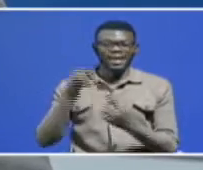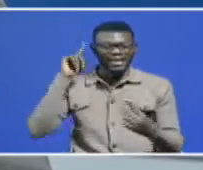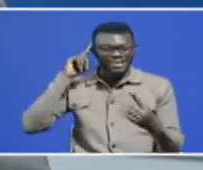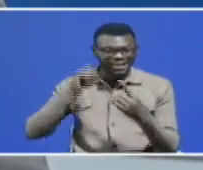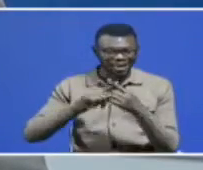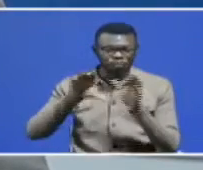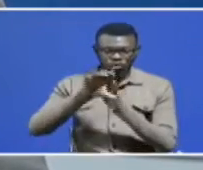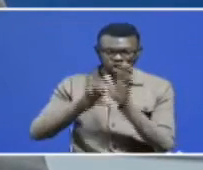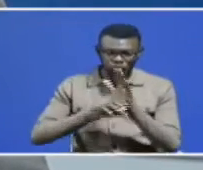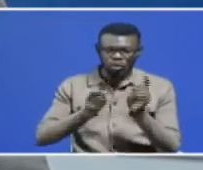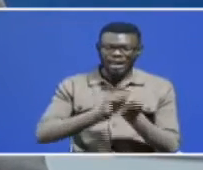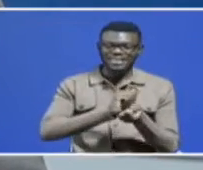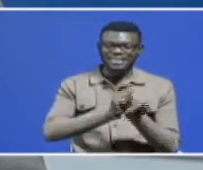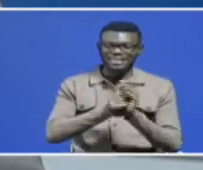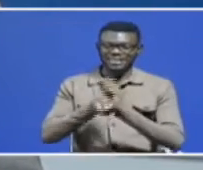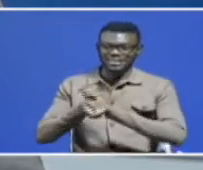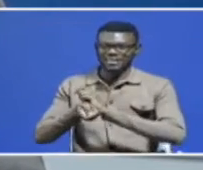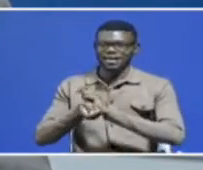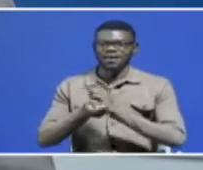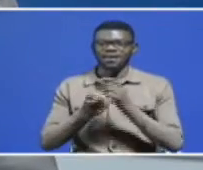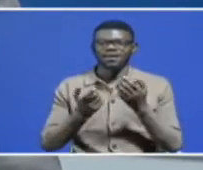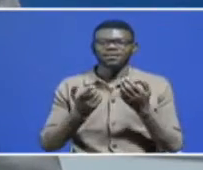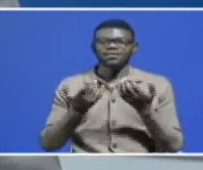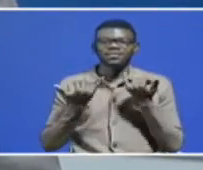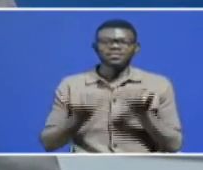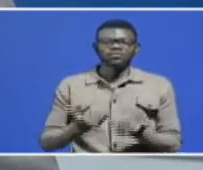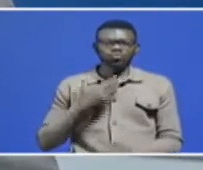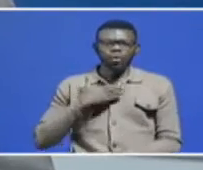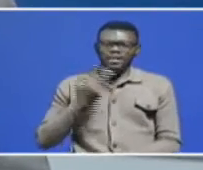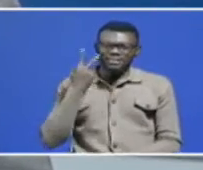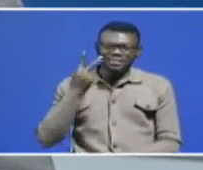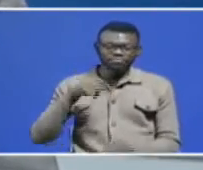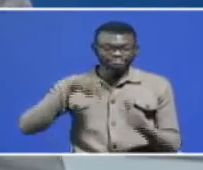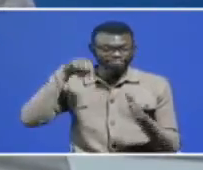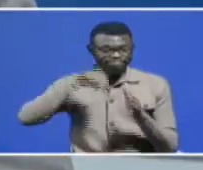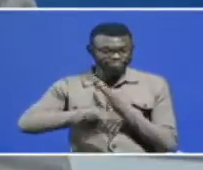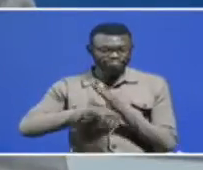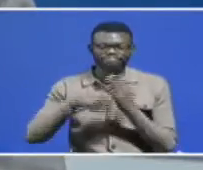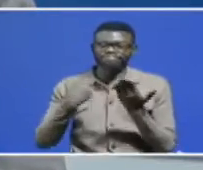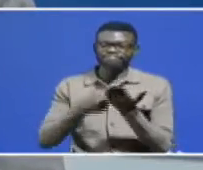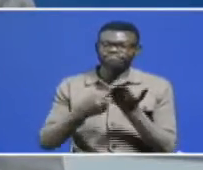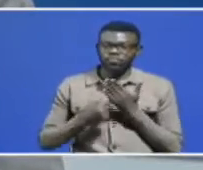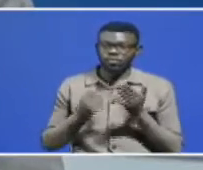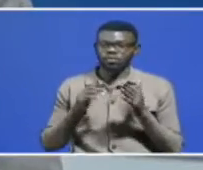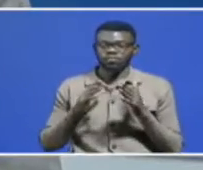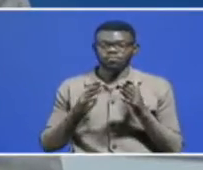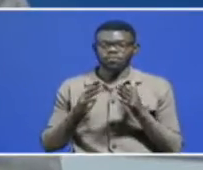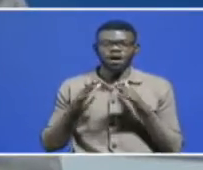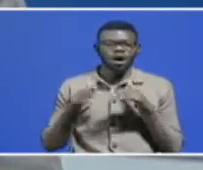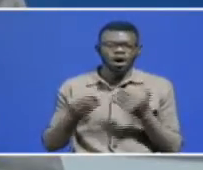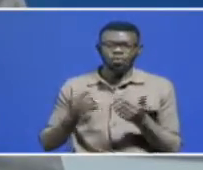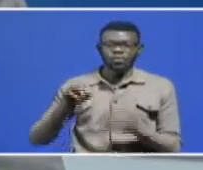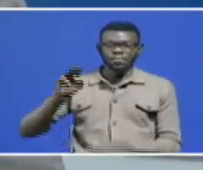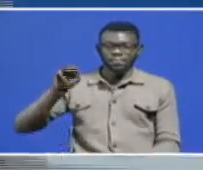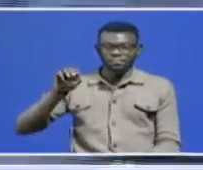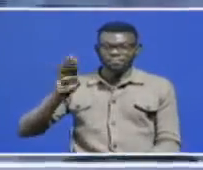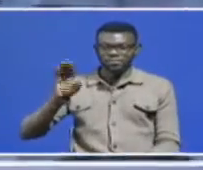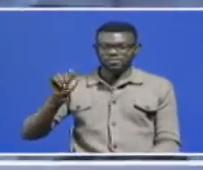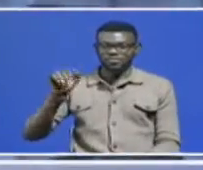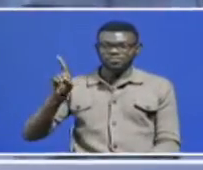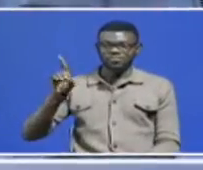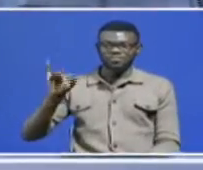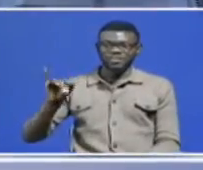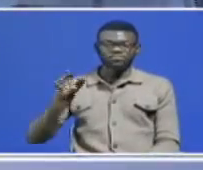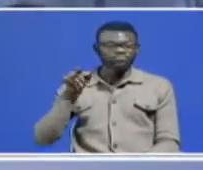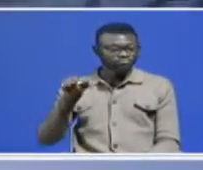of the Constitution right there. We definitely want to delve deeper into this. And I'm now joined by John Mbadi, who's a National